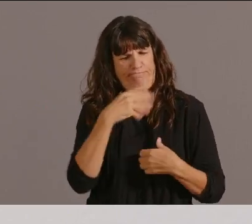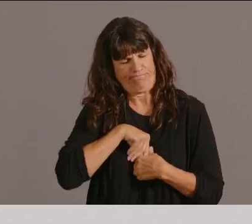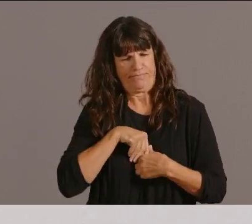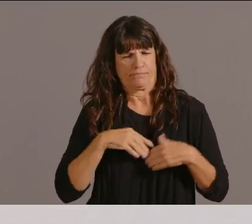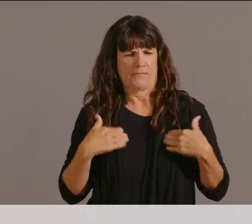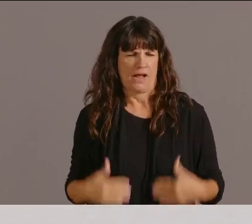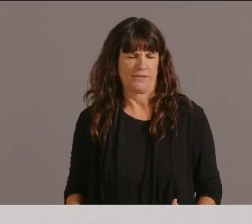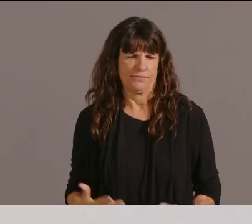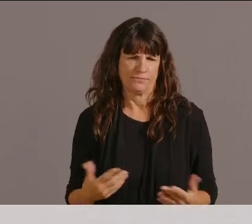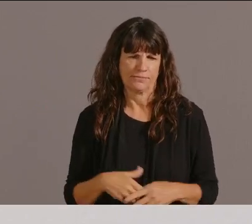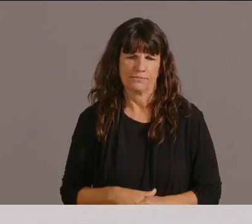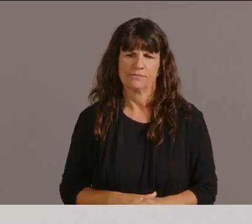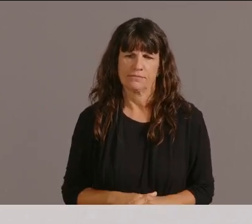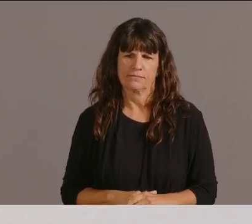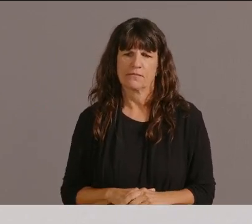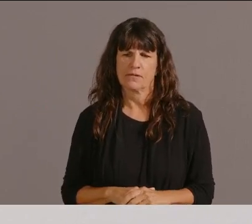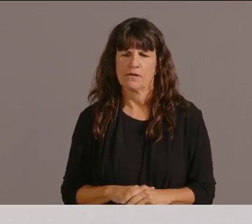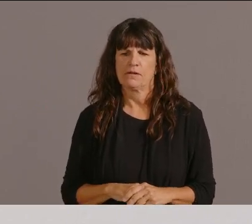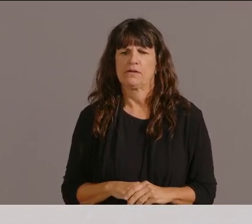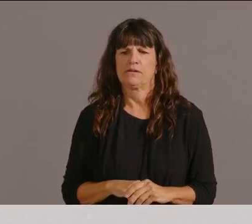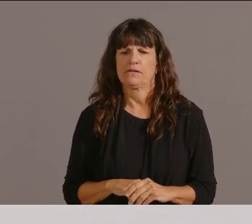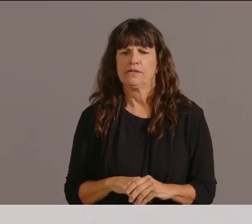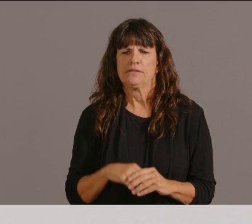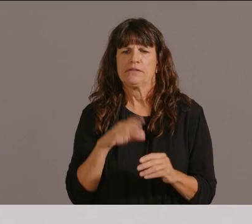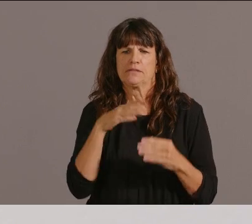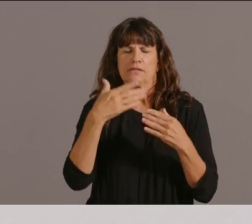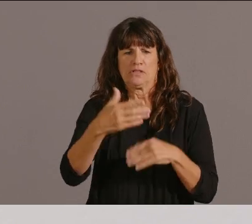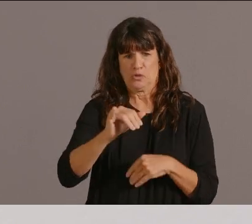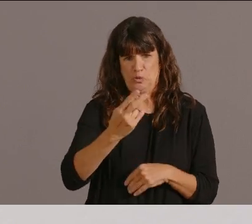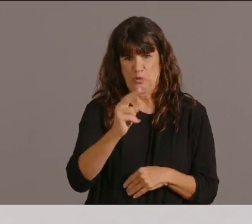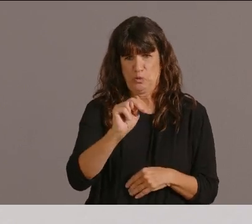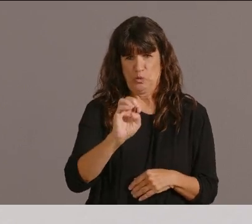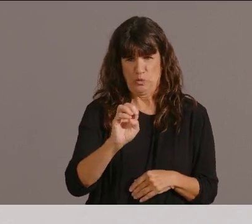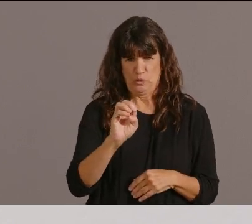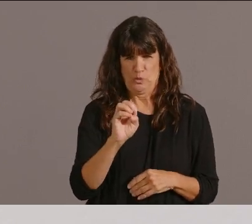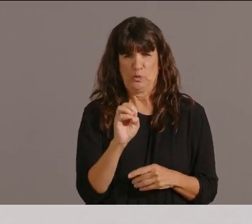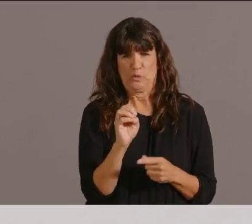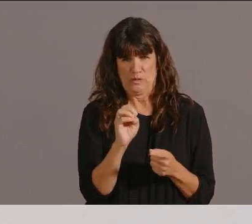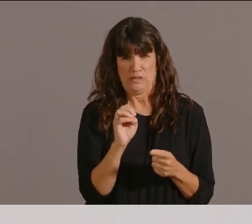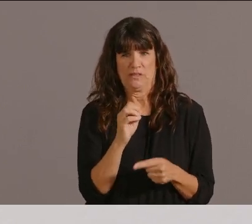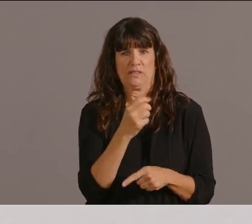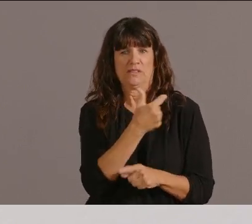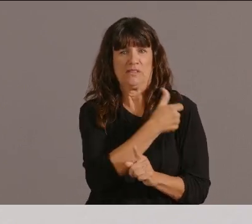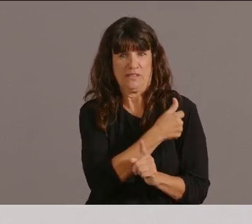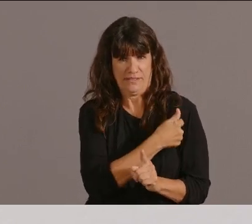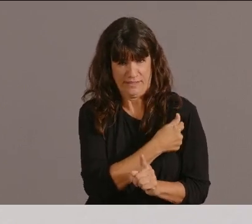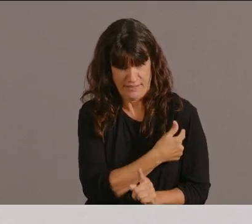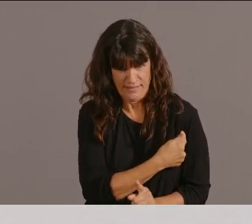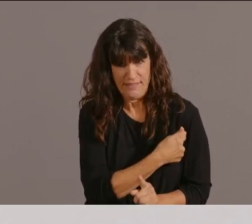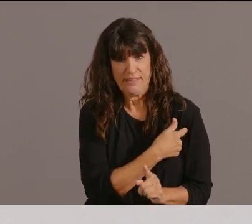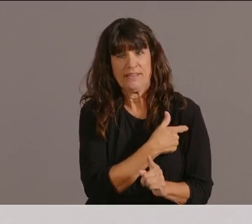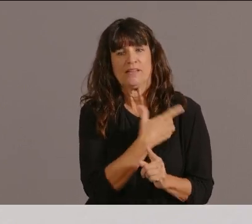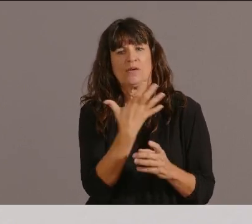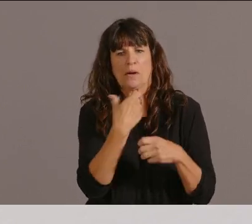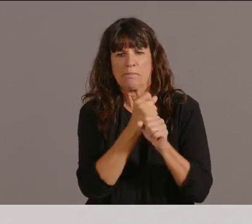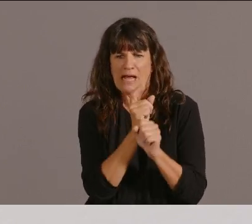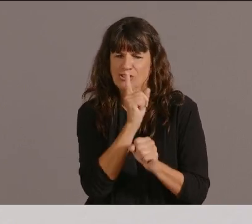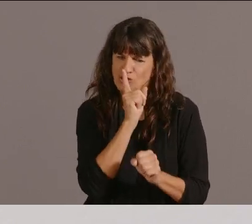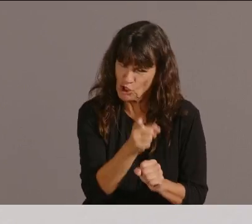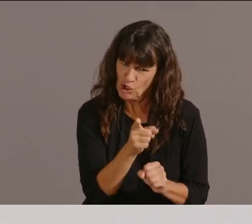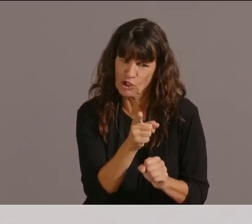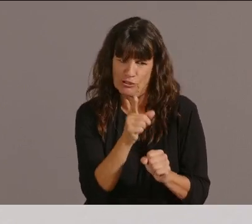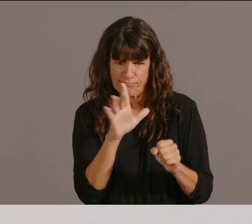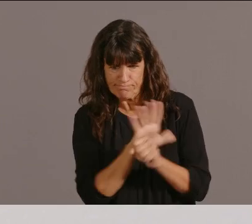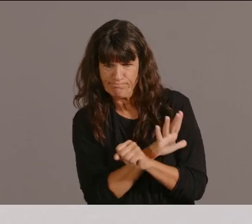get vaccinated as well as be fully protected. And again, we know that we've got about 55 to 60%